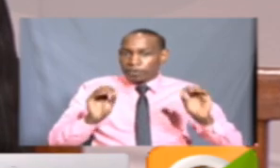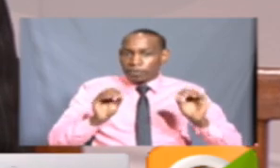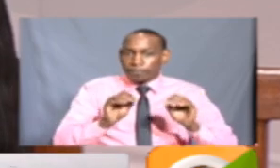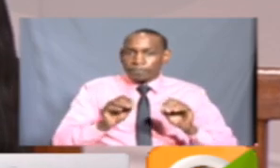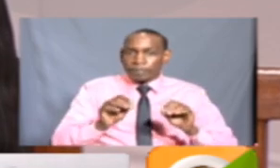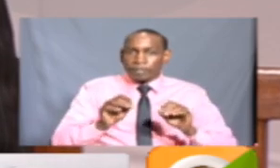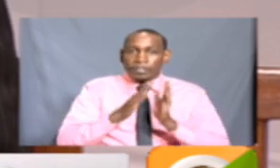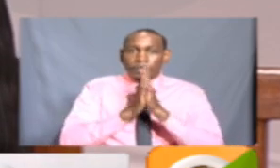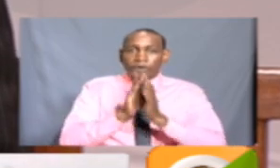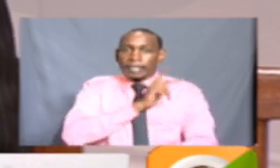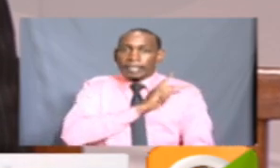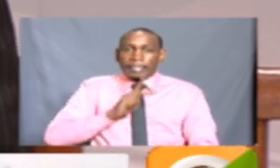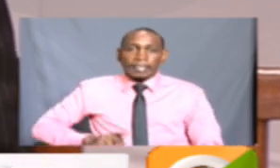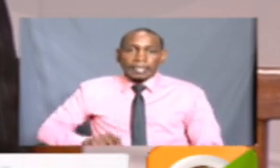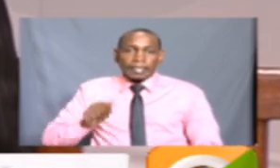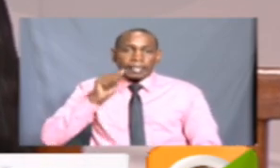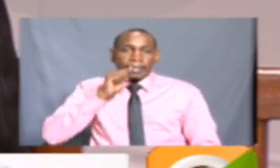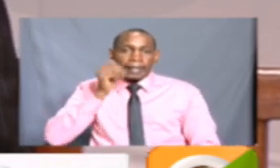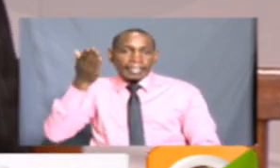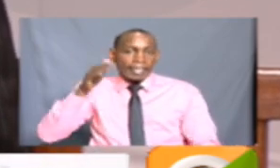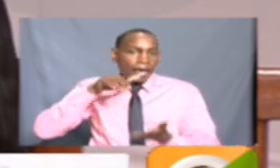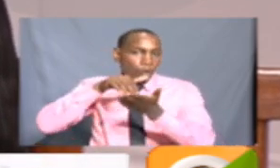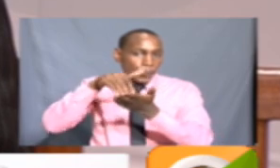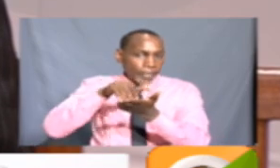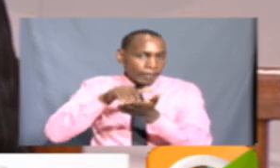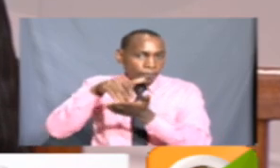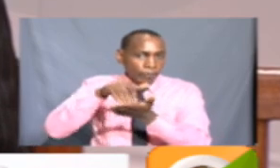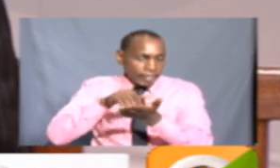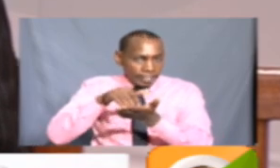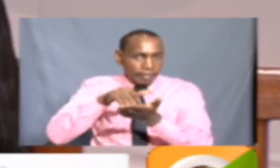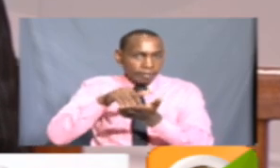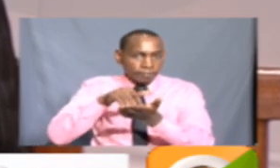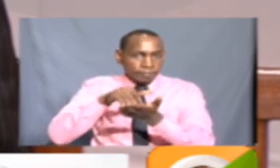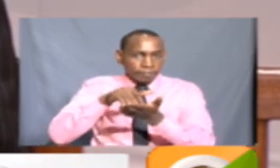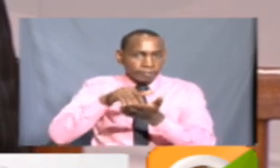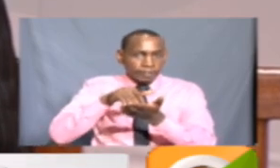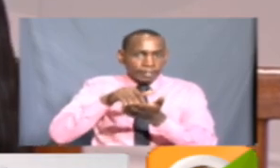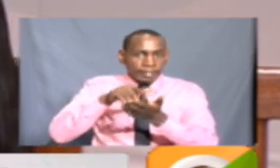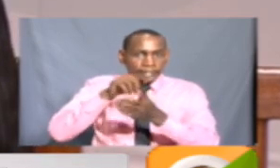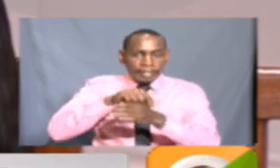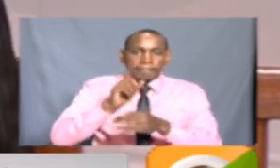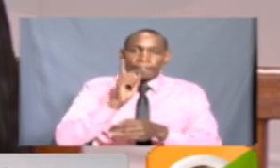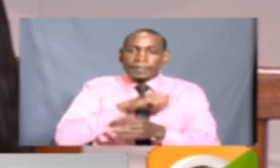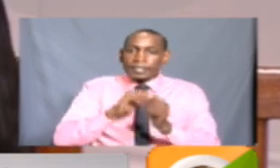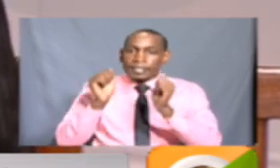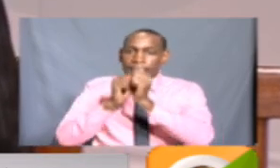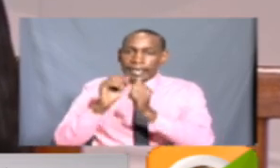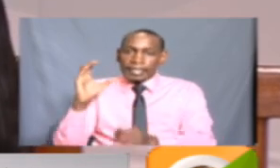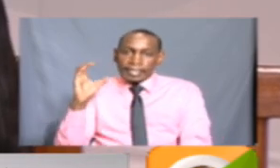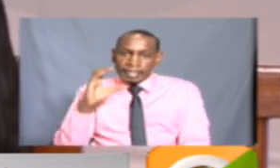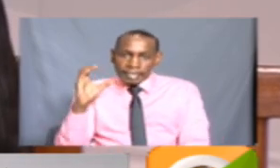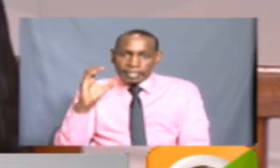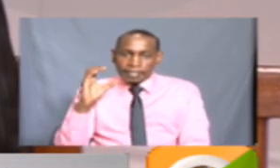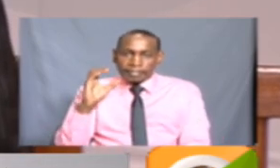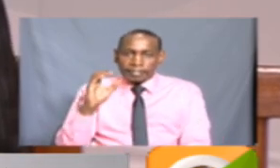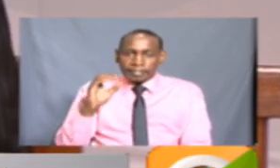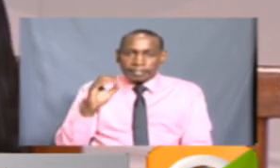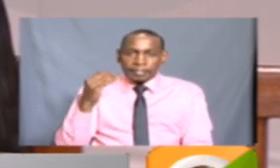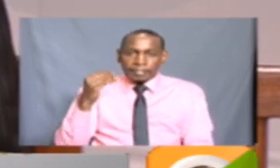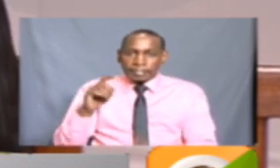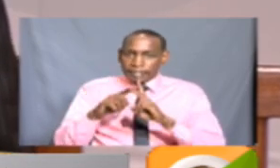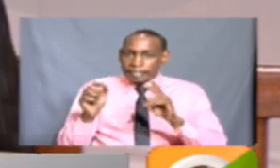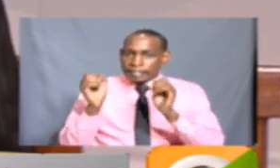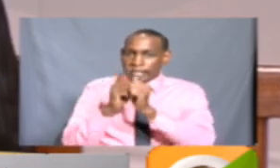king of England, one of the weaker ones, towards the end of the 10th century and into the 11th